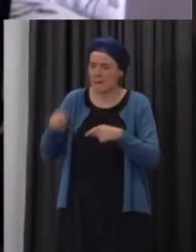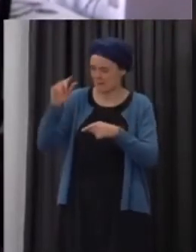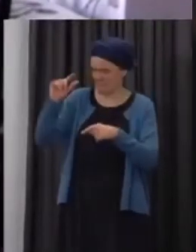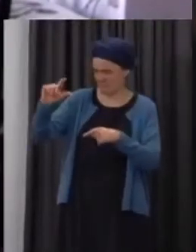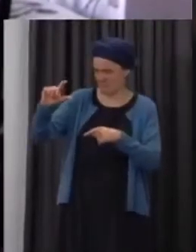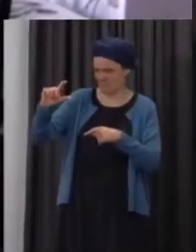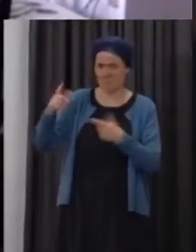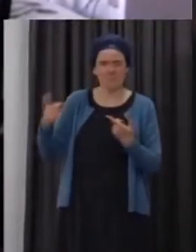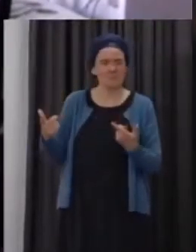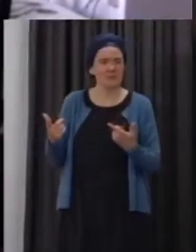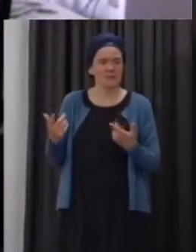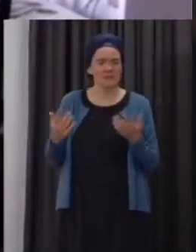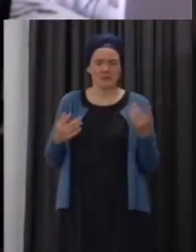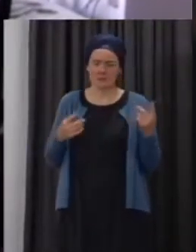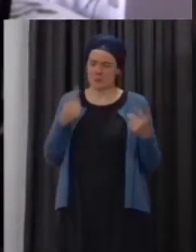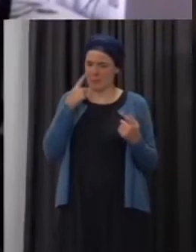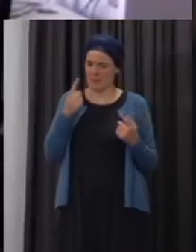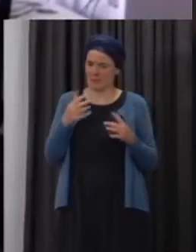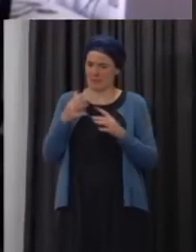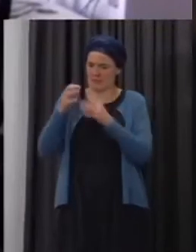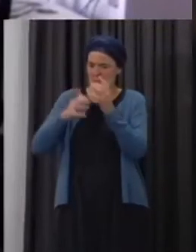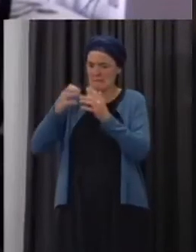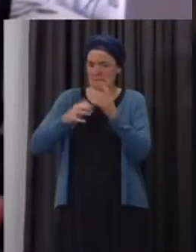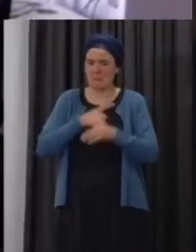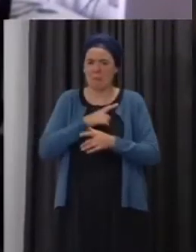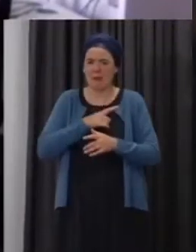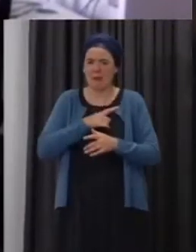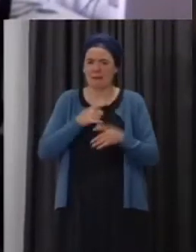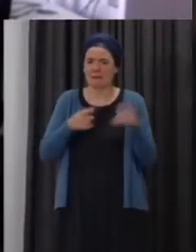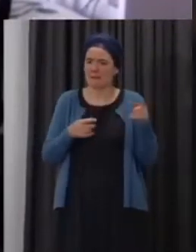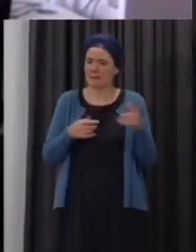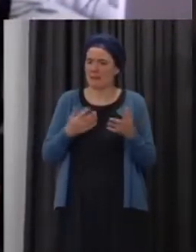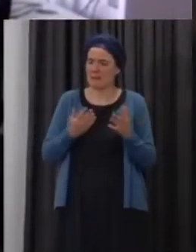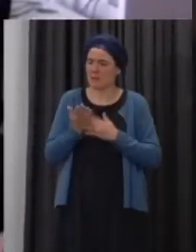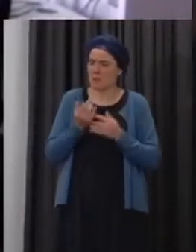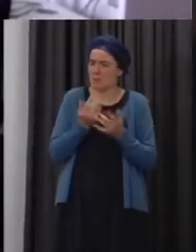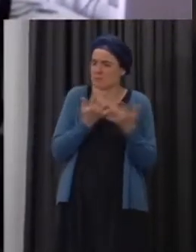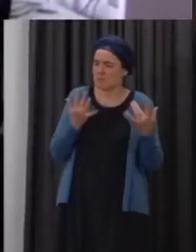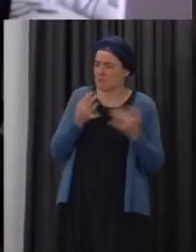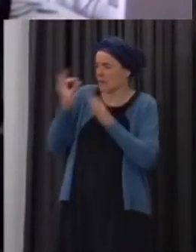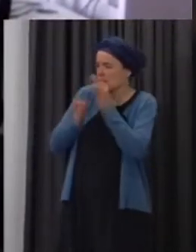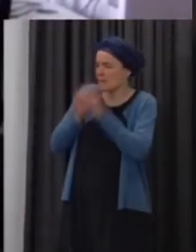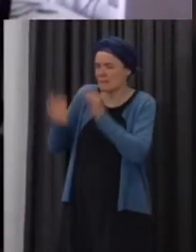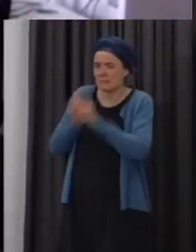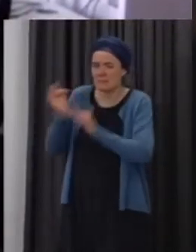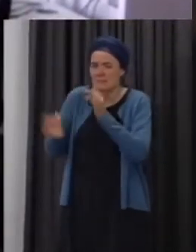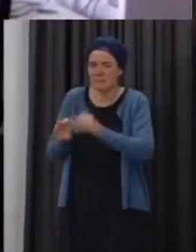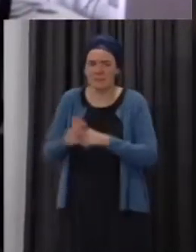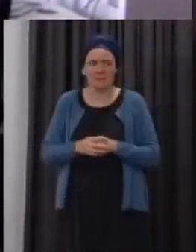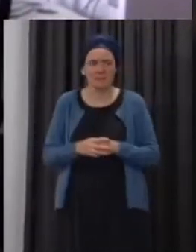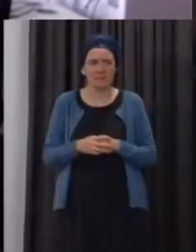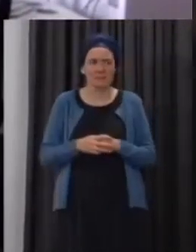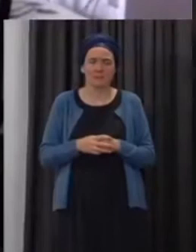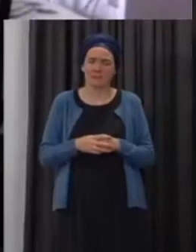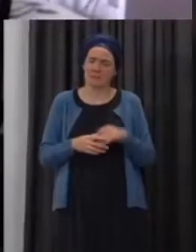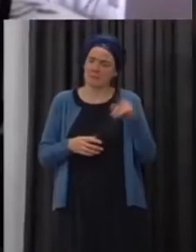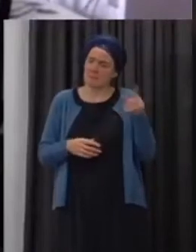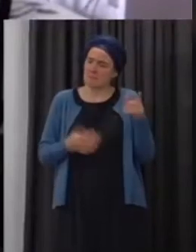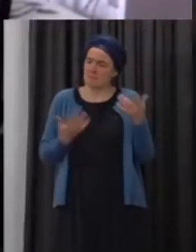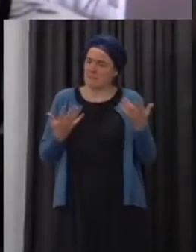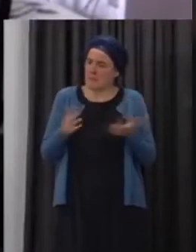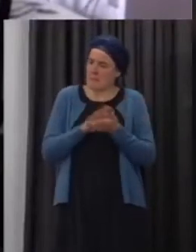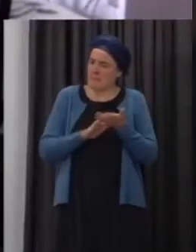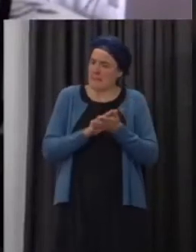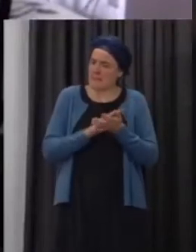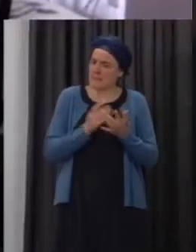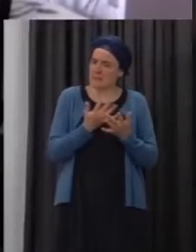Is it that high demand, as you say, and kind of does it need clarification on who is eligible? Are there people who may not be eligible applying for these